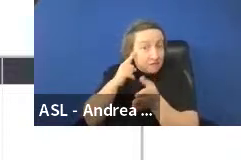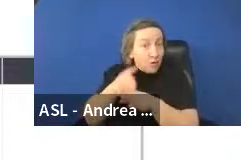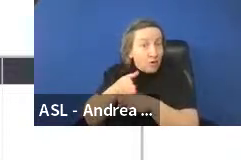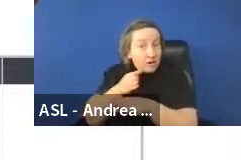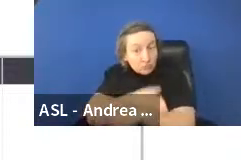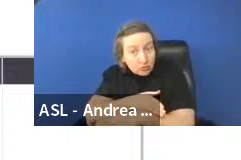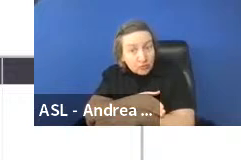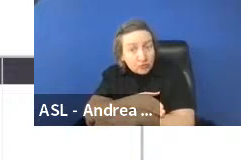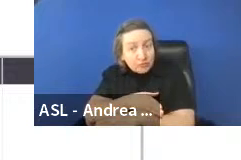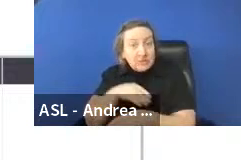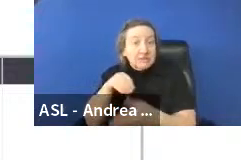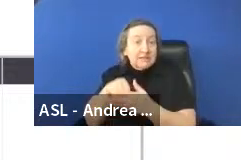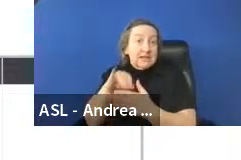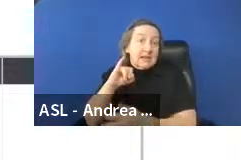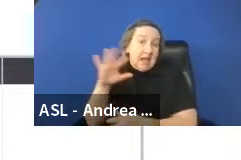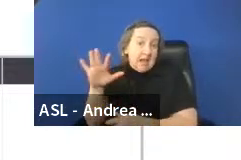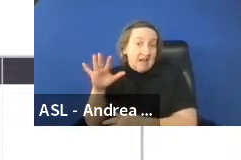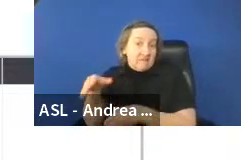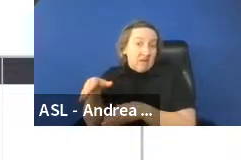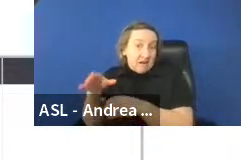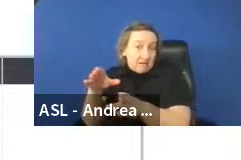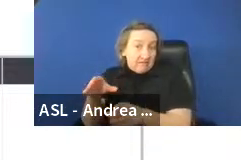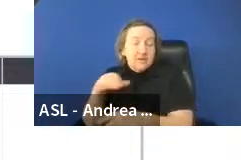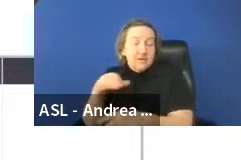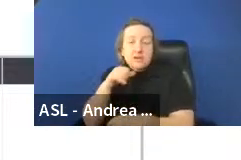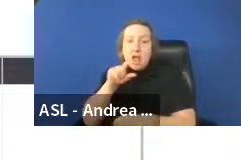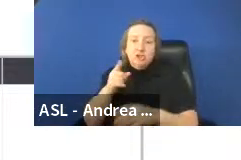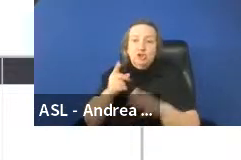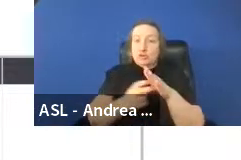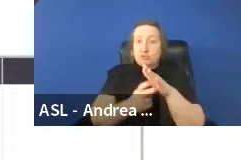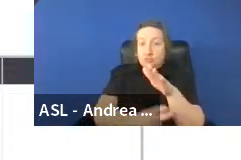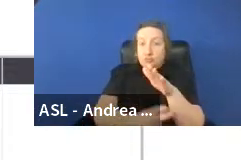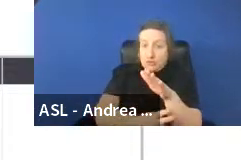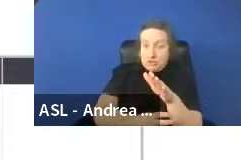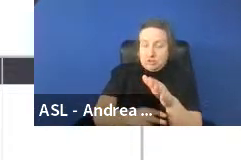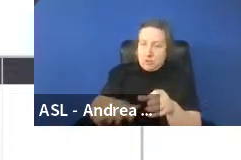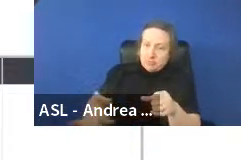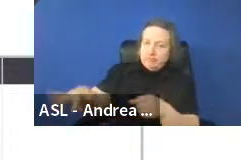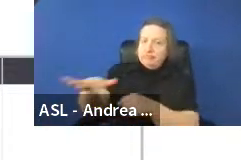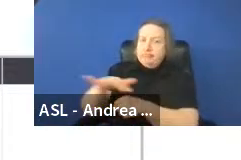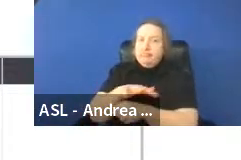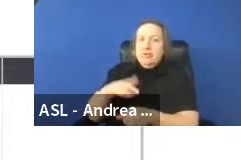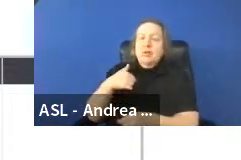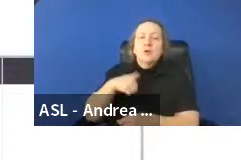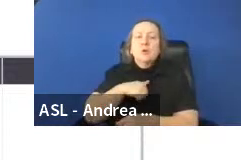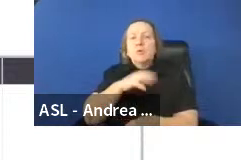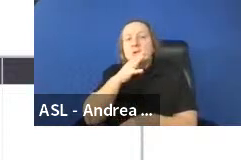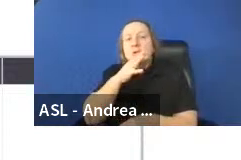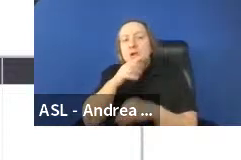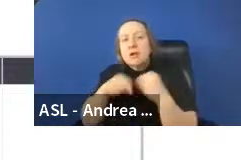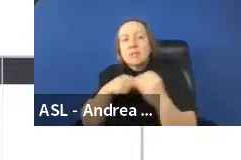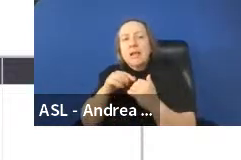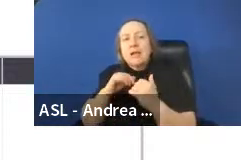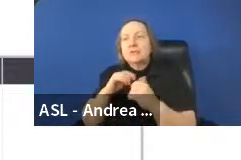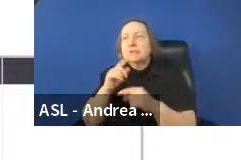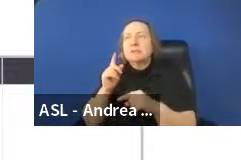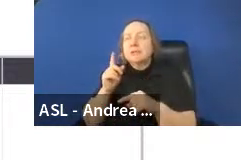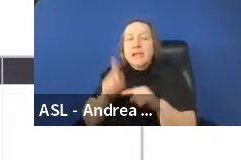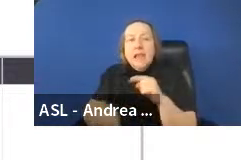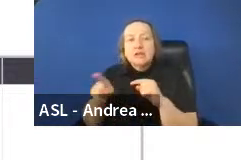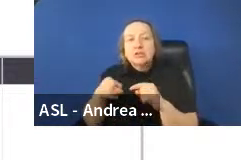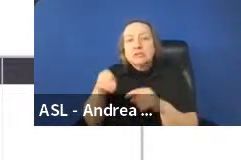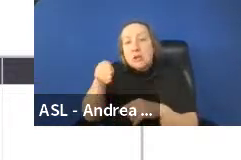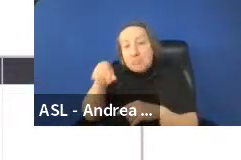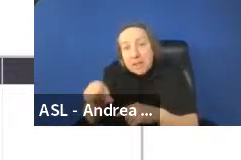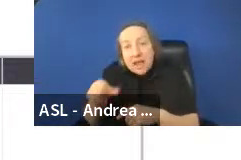the I-5 corridor, not just the bridge. I think we've talked a lot about how this can't just be to pay for a bridge, but it